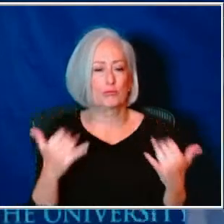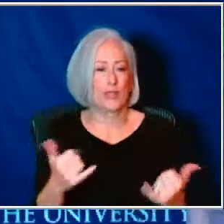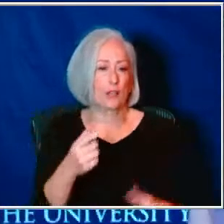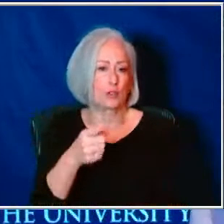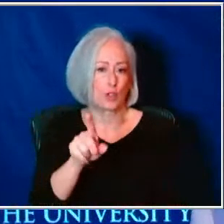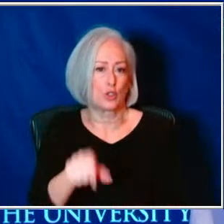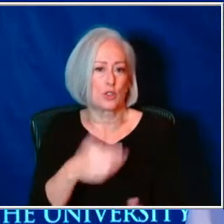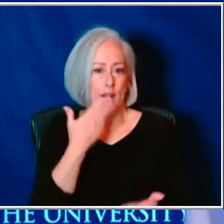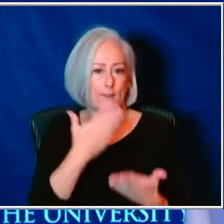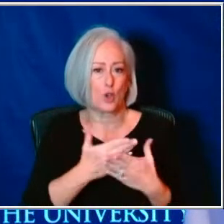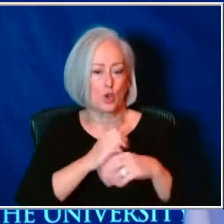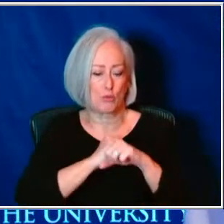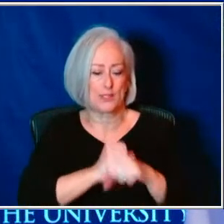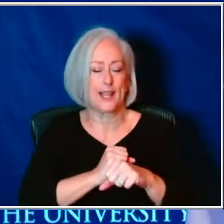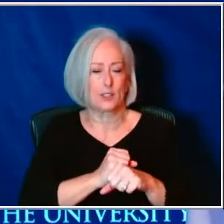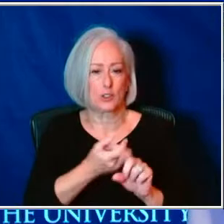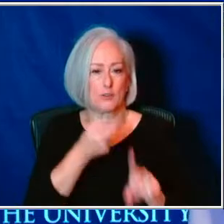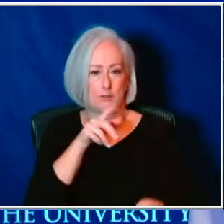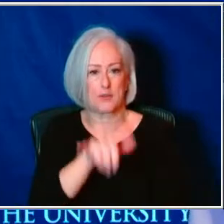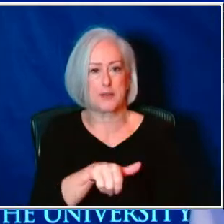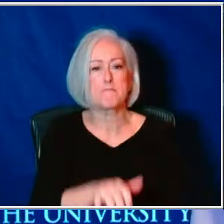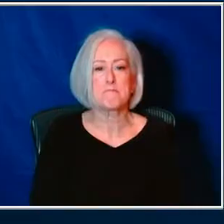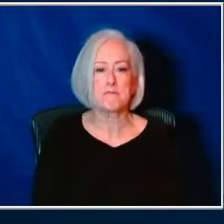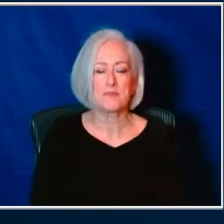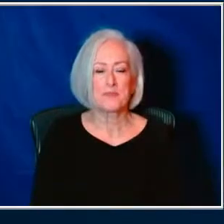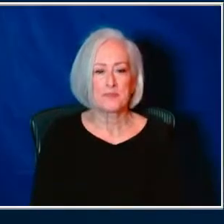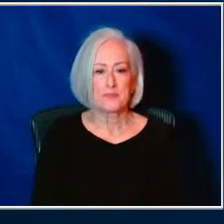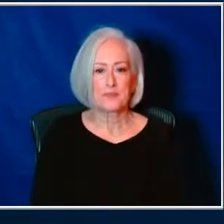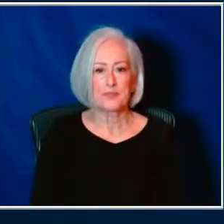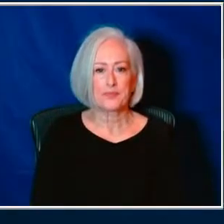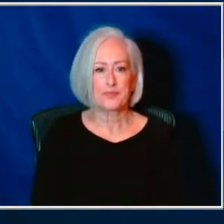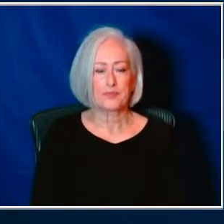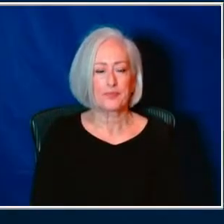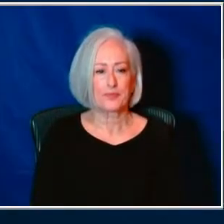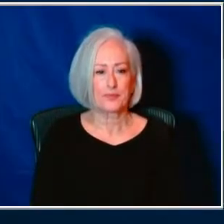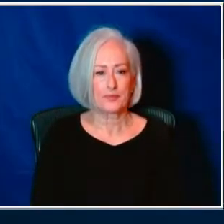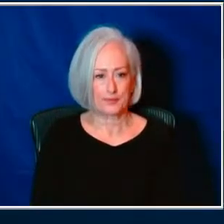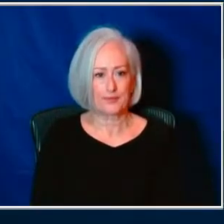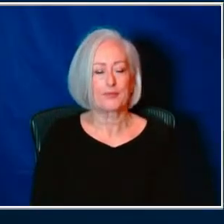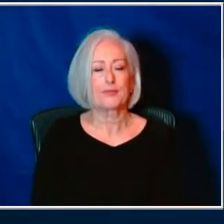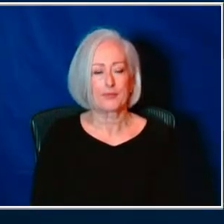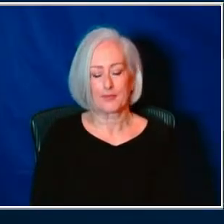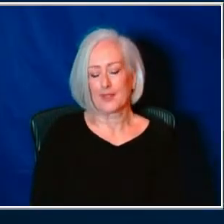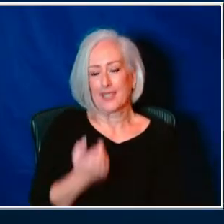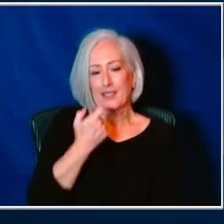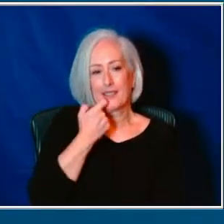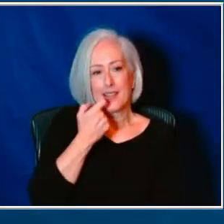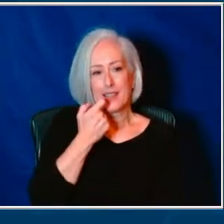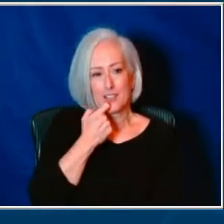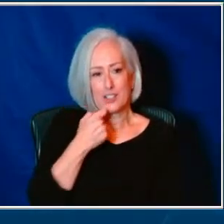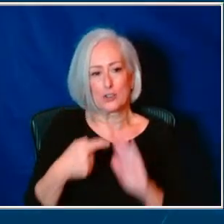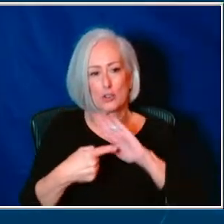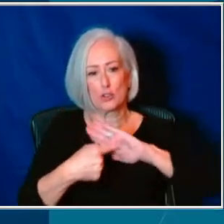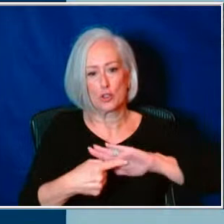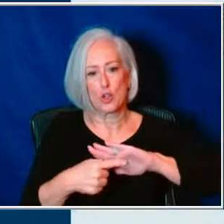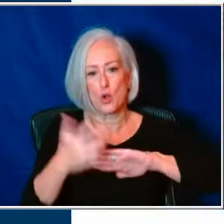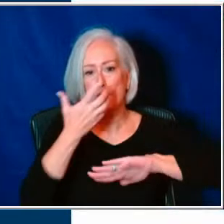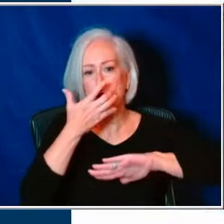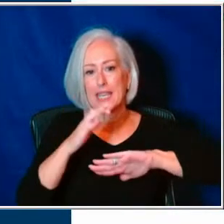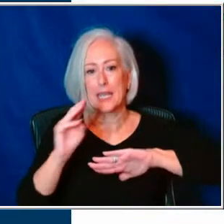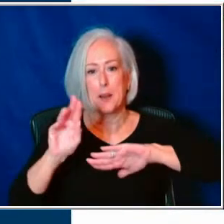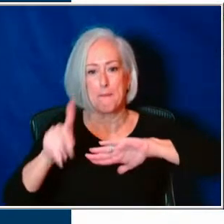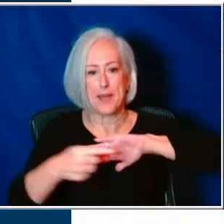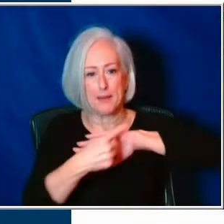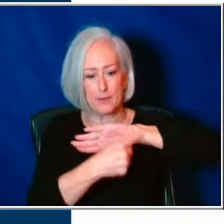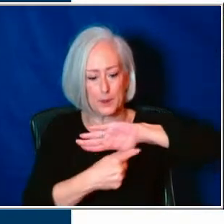protection against that as well. Yeah, they had just pushed that heat map for influenza up on the screen, and it does show a lot of